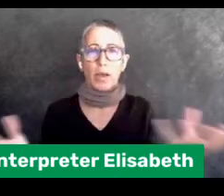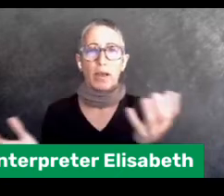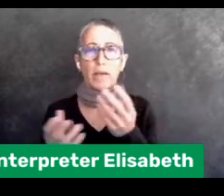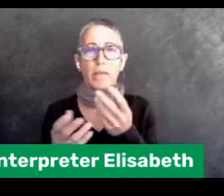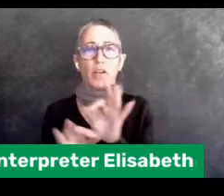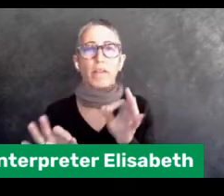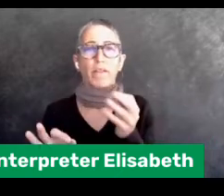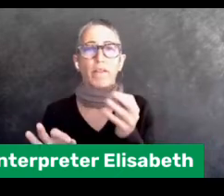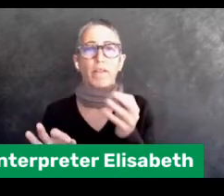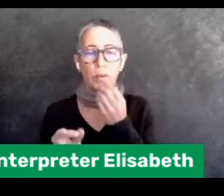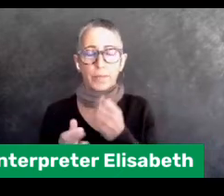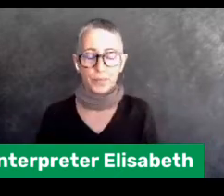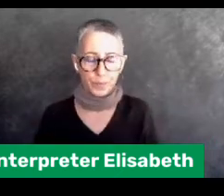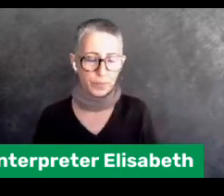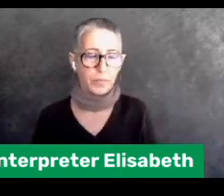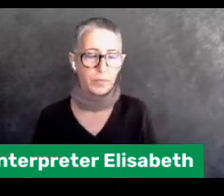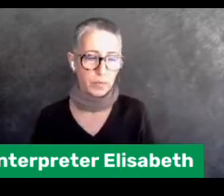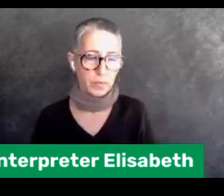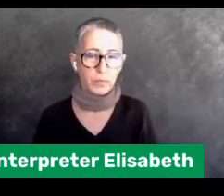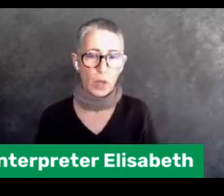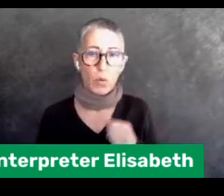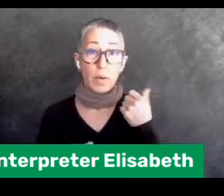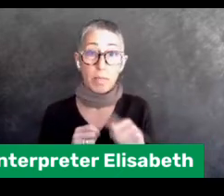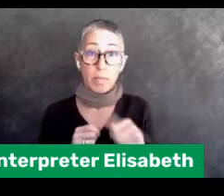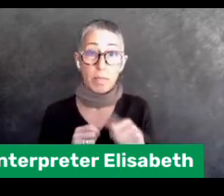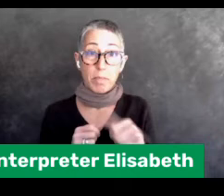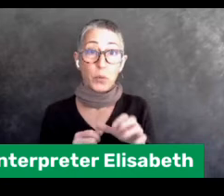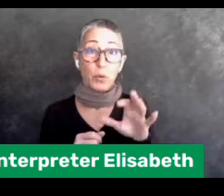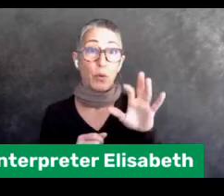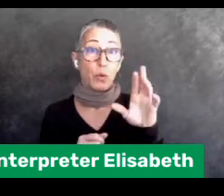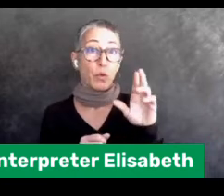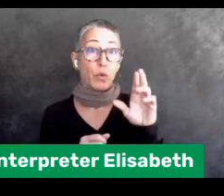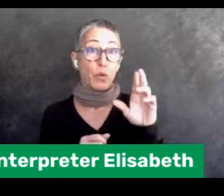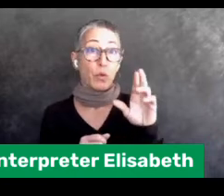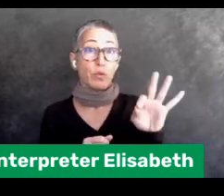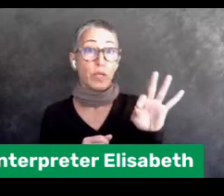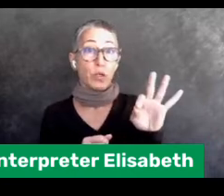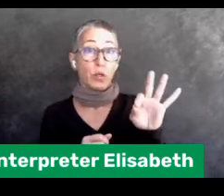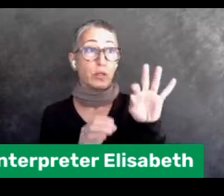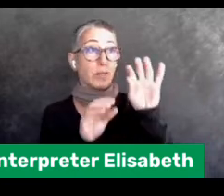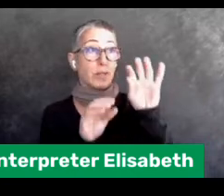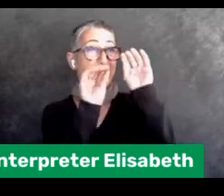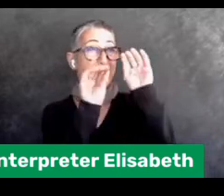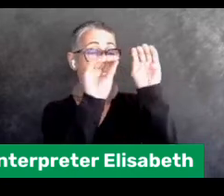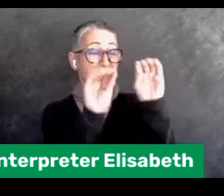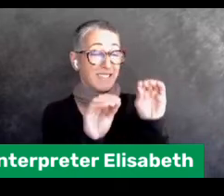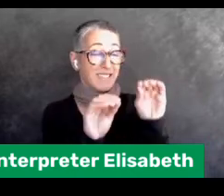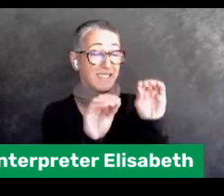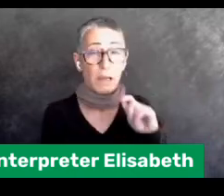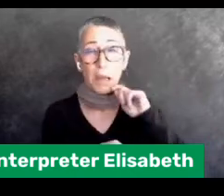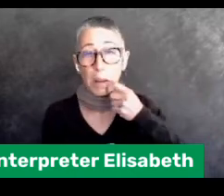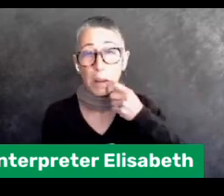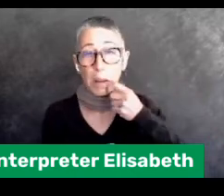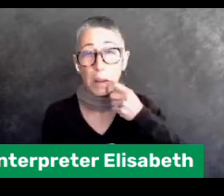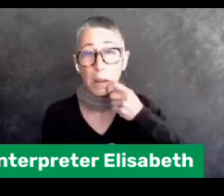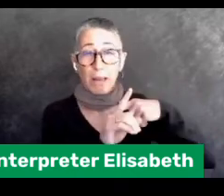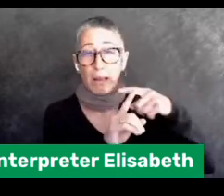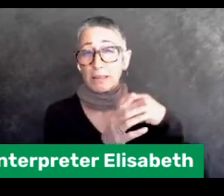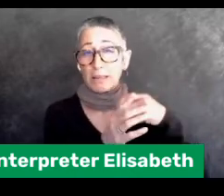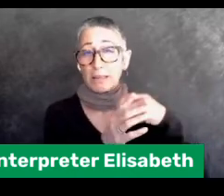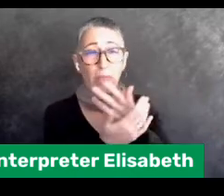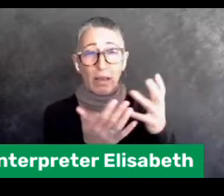remember stacking the fridges up with fresh produce, like apples, bananas, everything you need. And I seen a